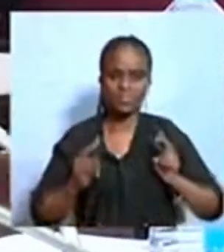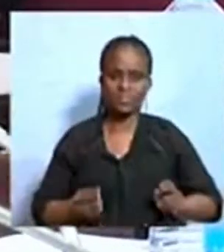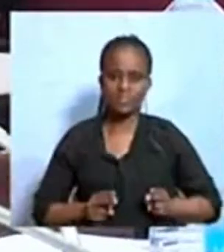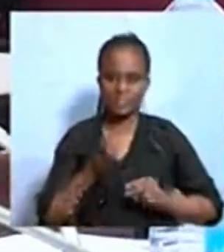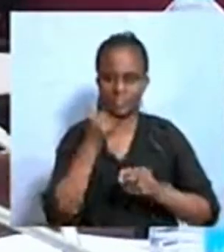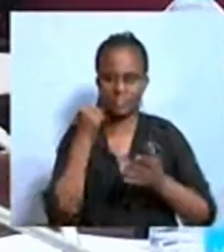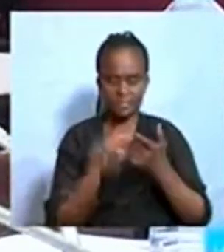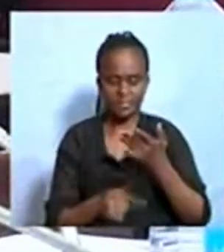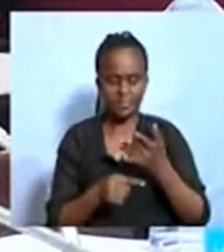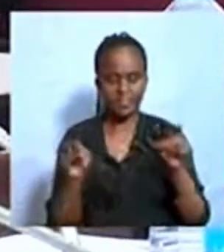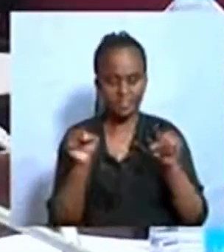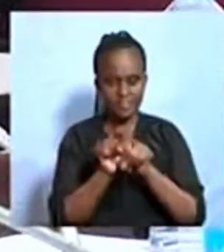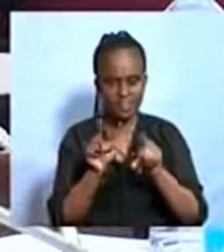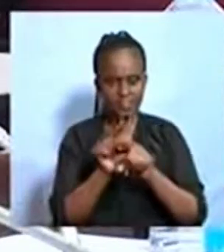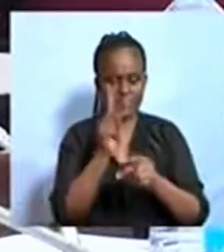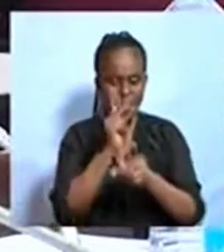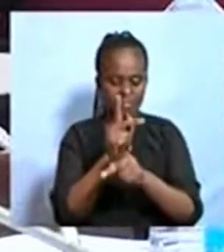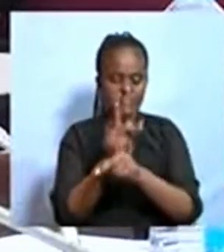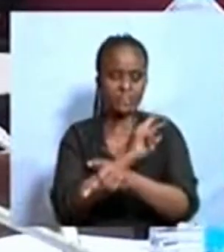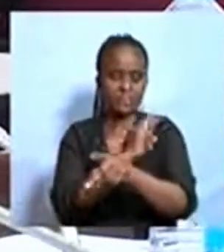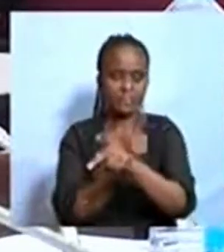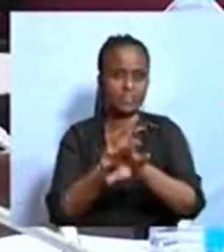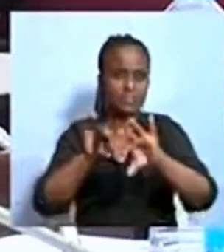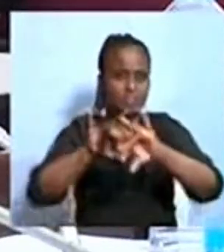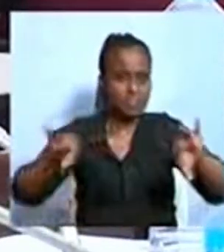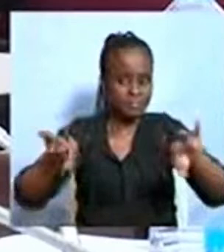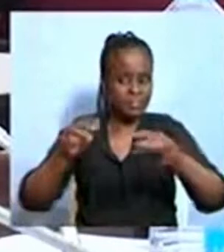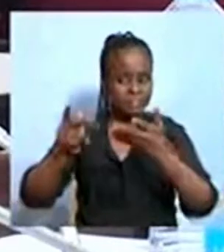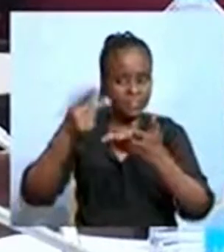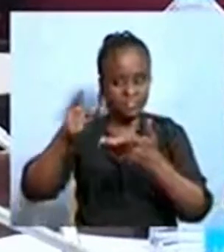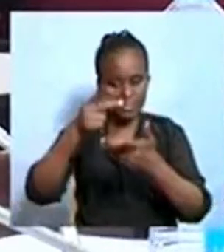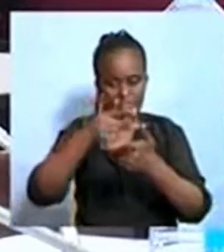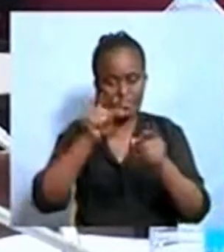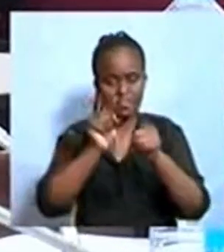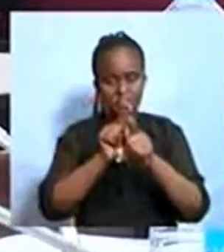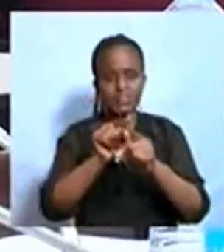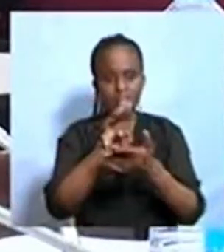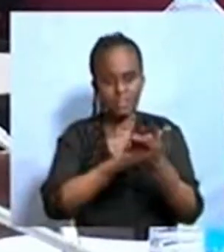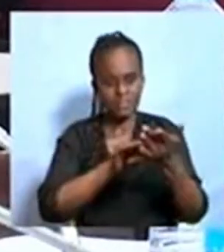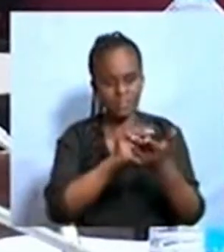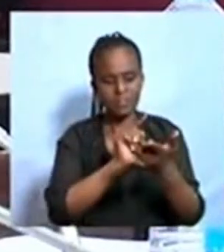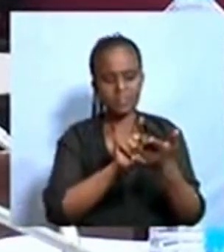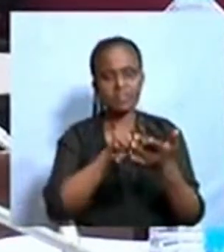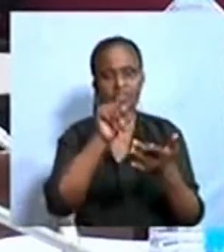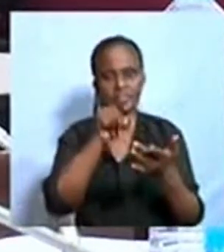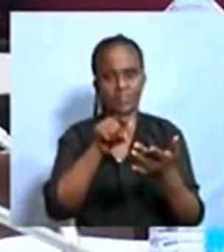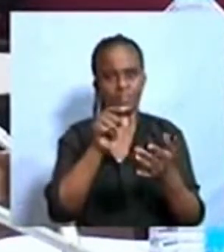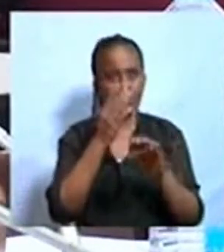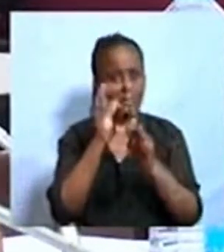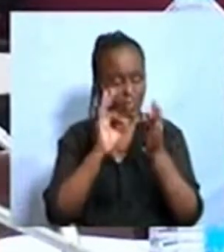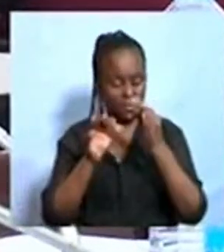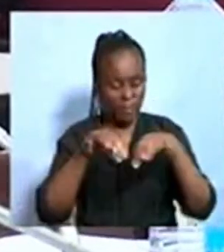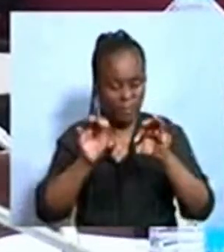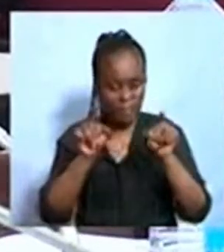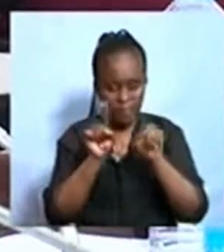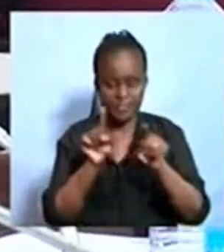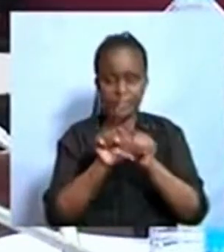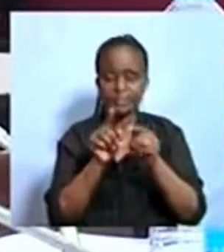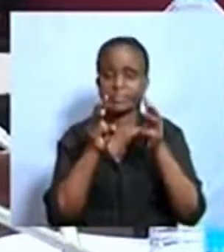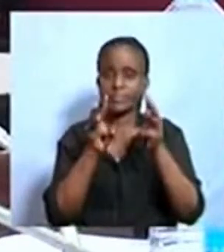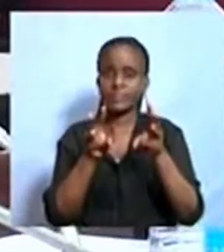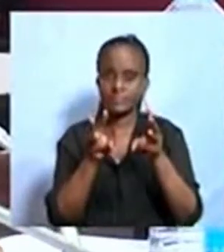be resourced separate as a priority and based on the needs. If we continue then on this